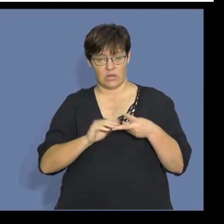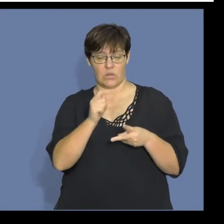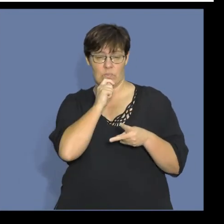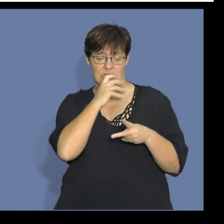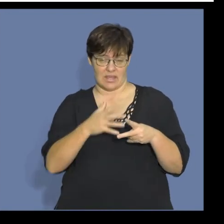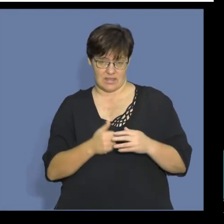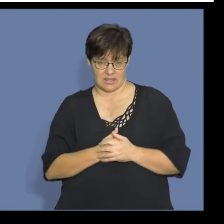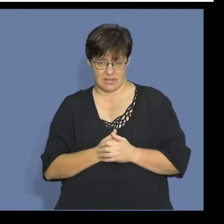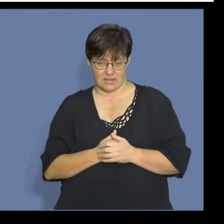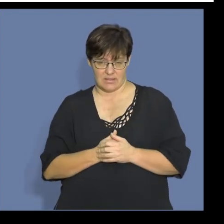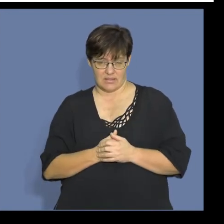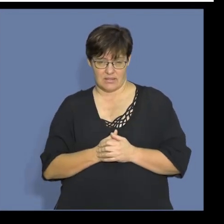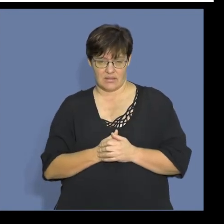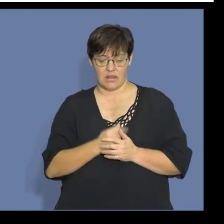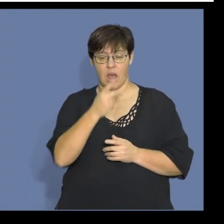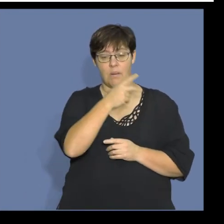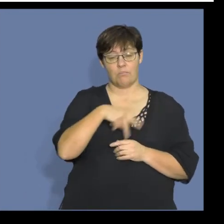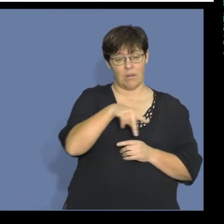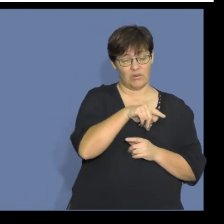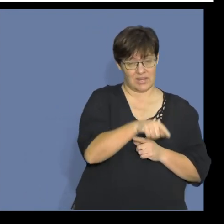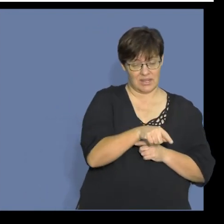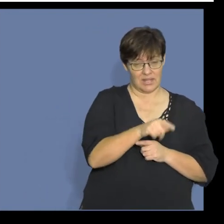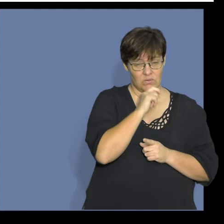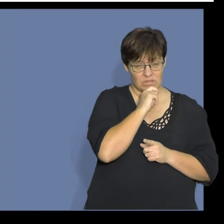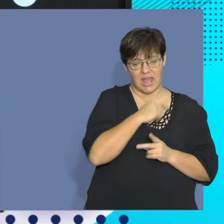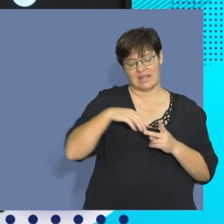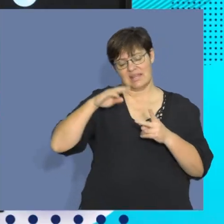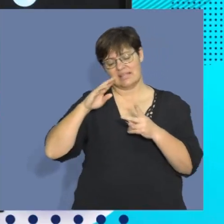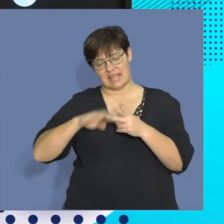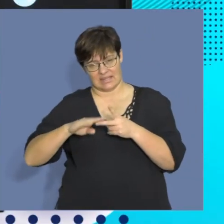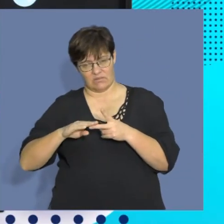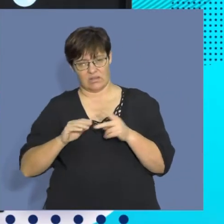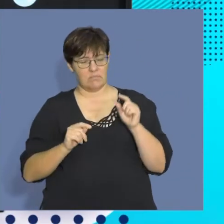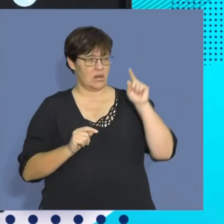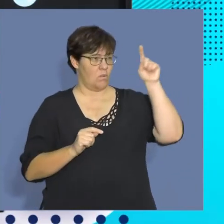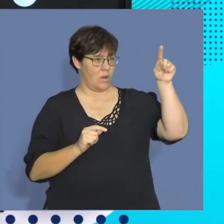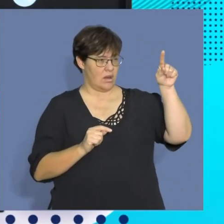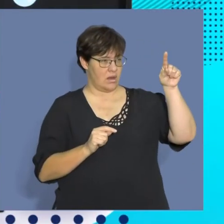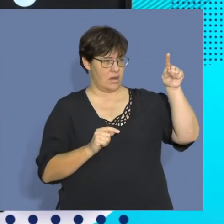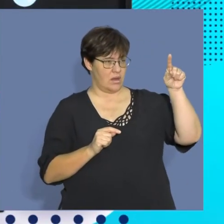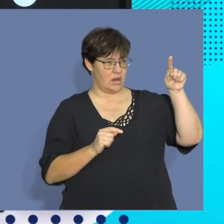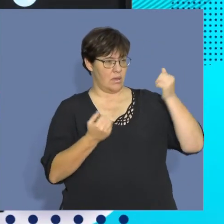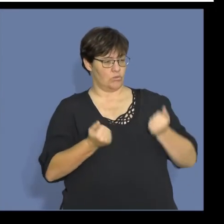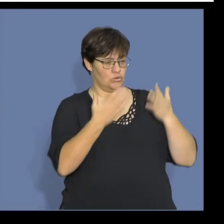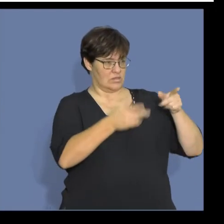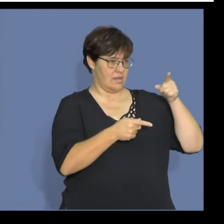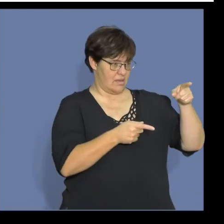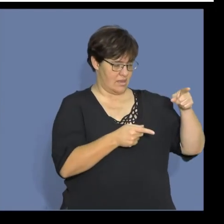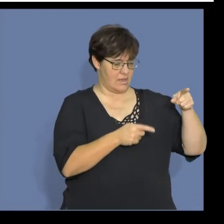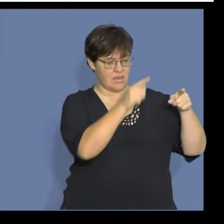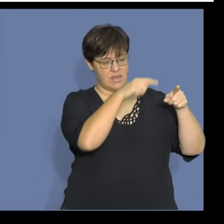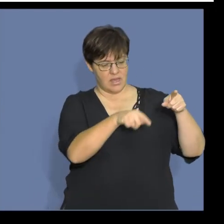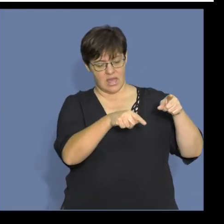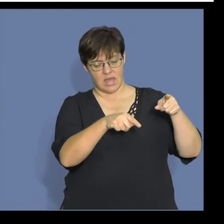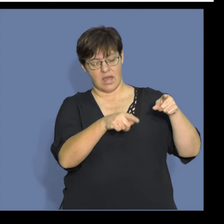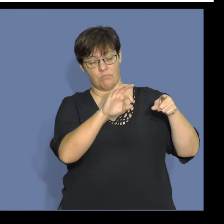Secondary consumers. Guys, we have primary consumers and we have secondary consumers. So if I were to label this, these